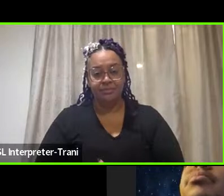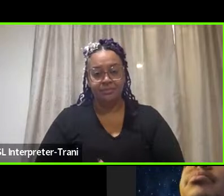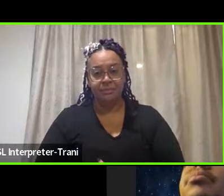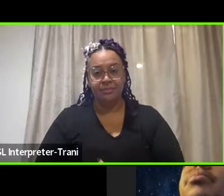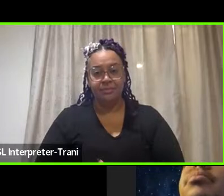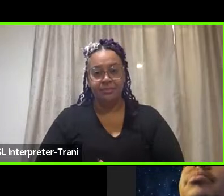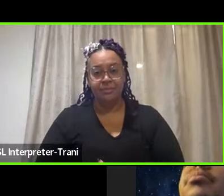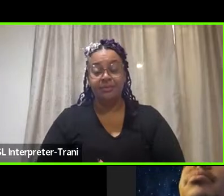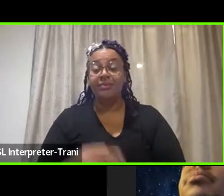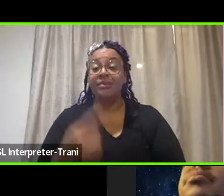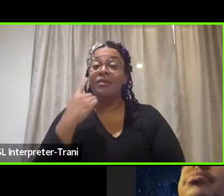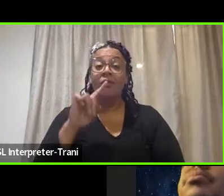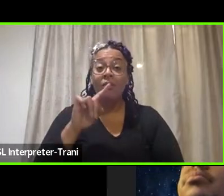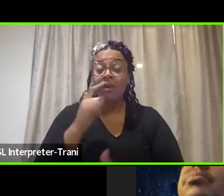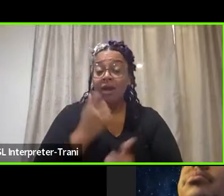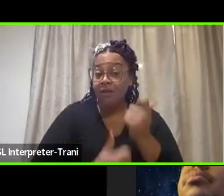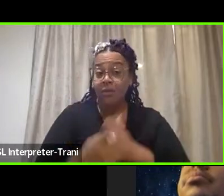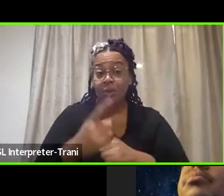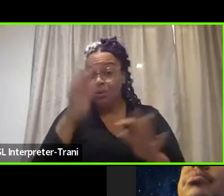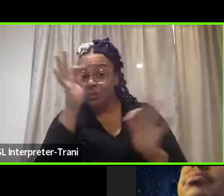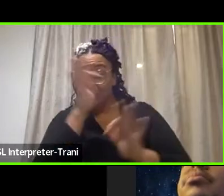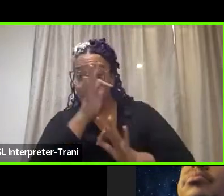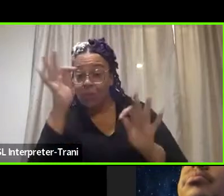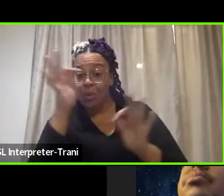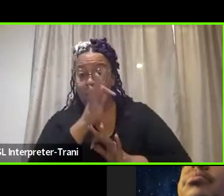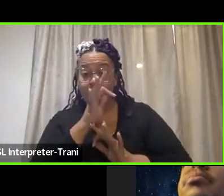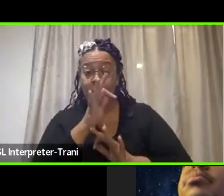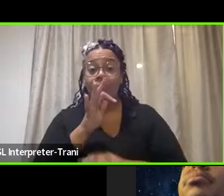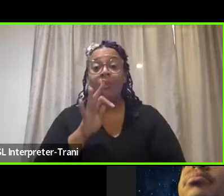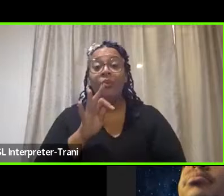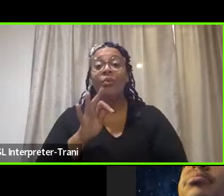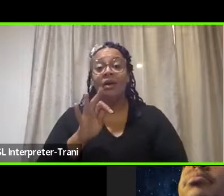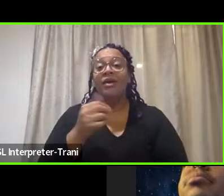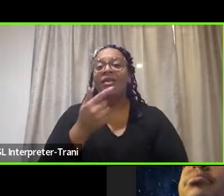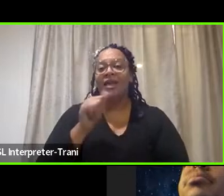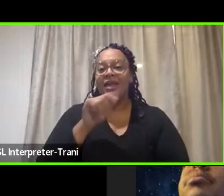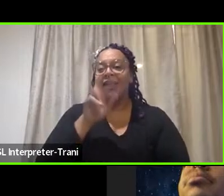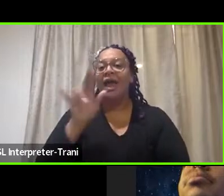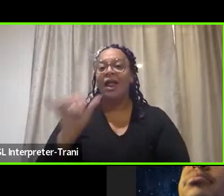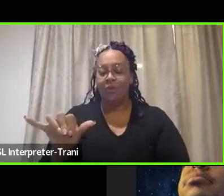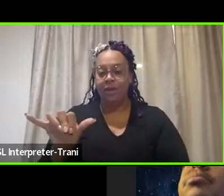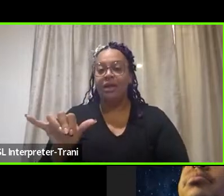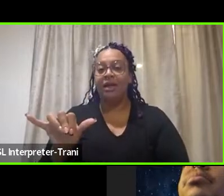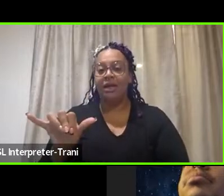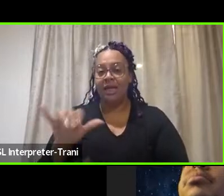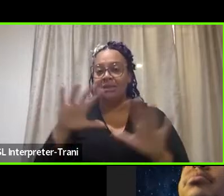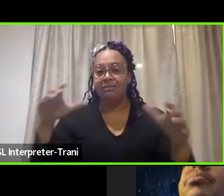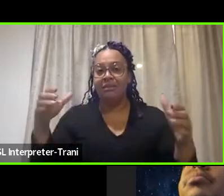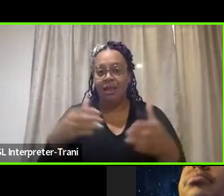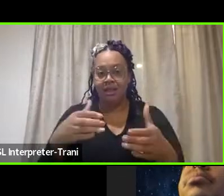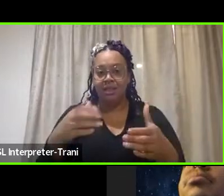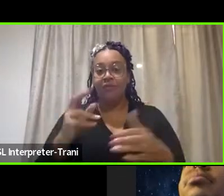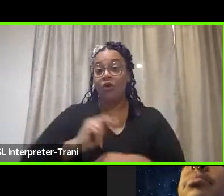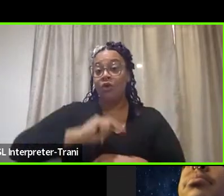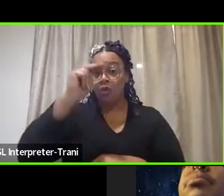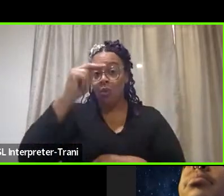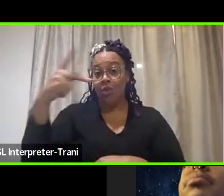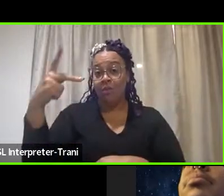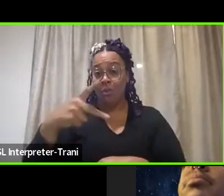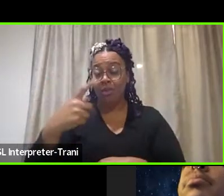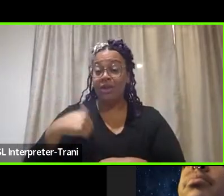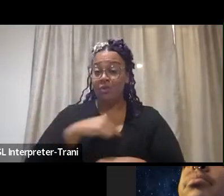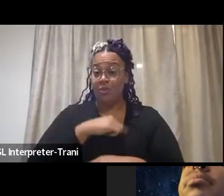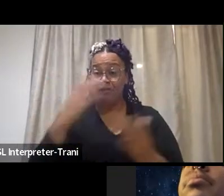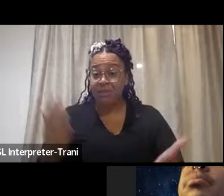So for those who don't know, Ori Gallery is a collective in North Portland. We've been in existence